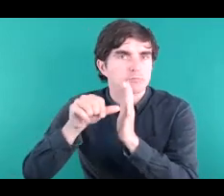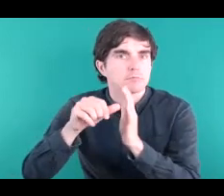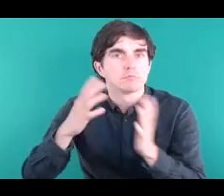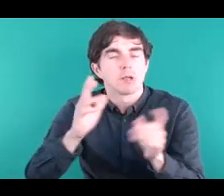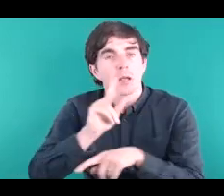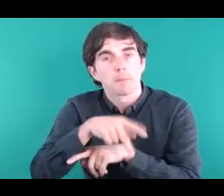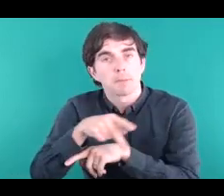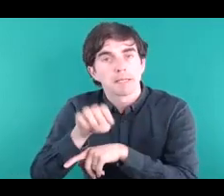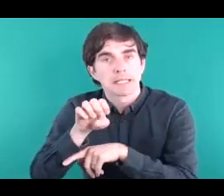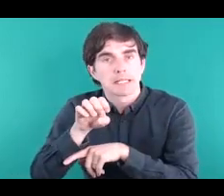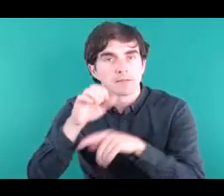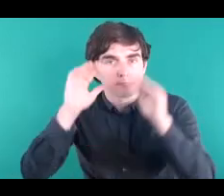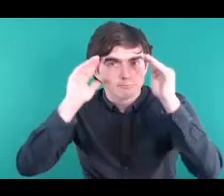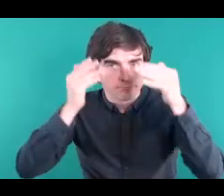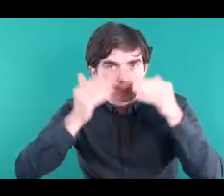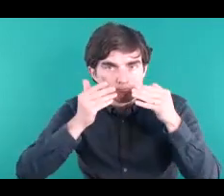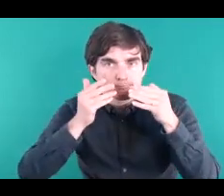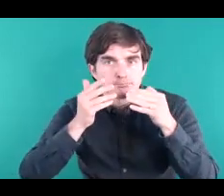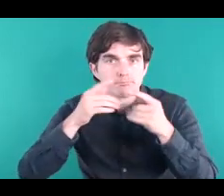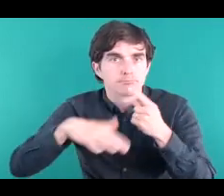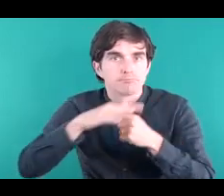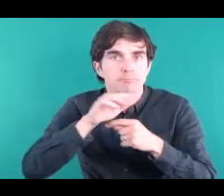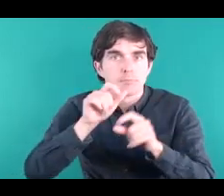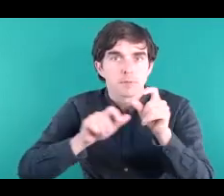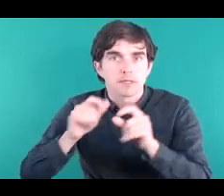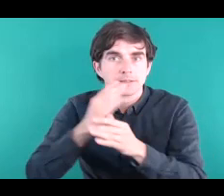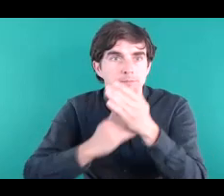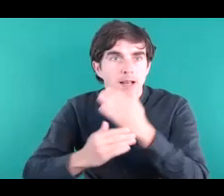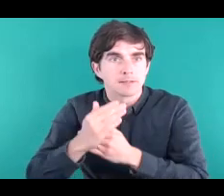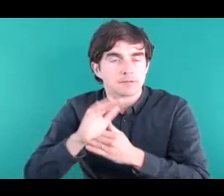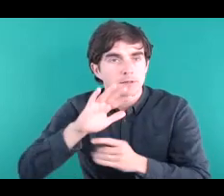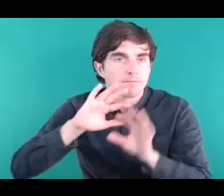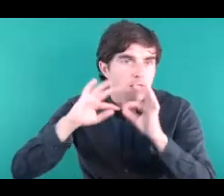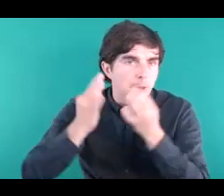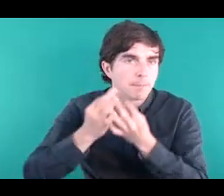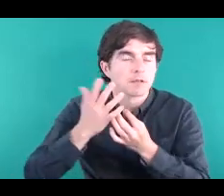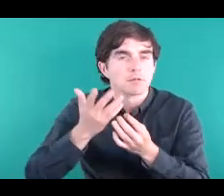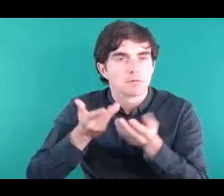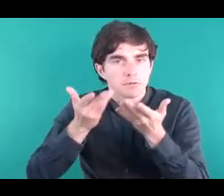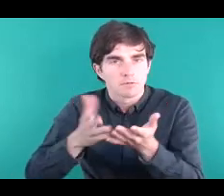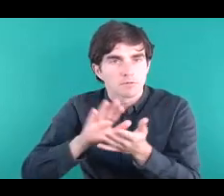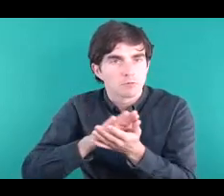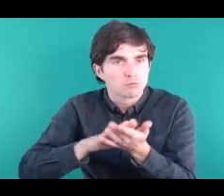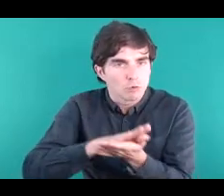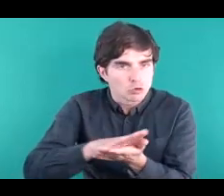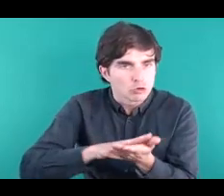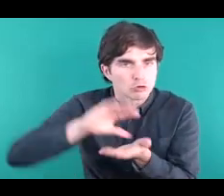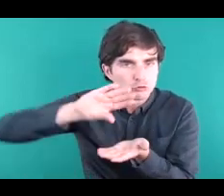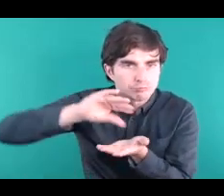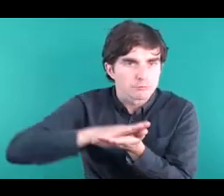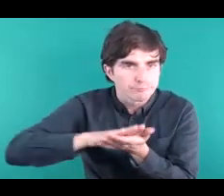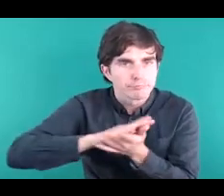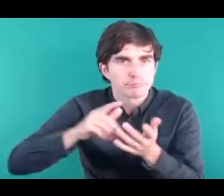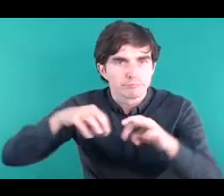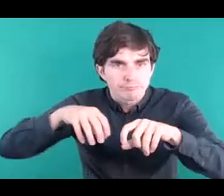of Eastern Africa, the Voices Project from Netherlands, and NORAD. And also part of, that support